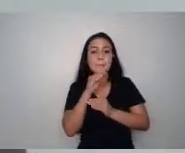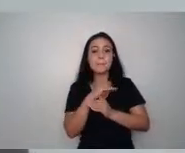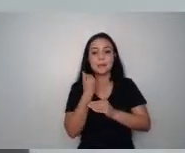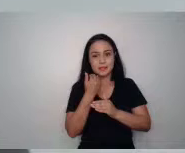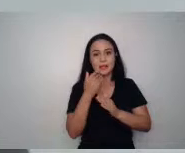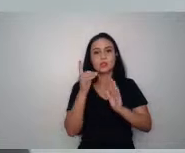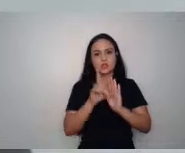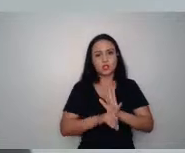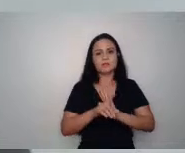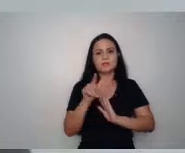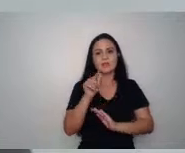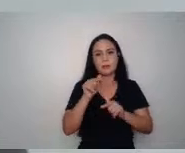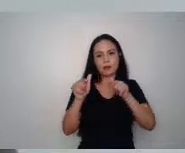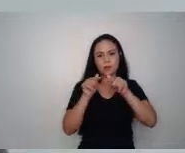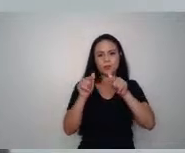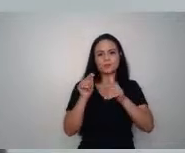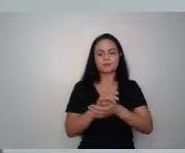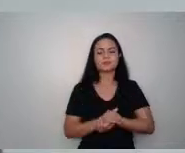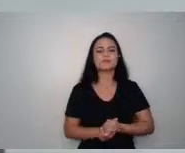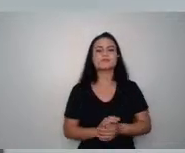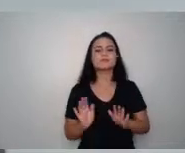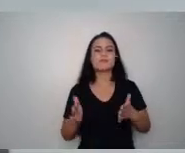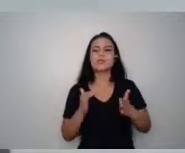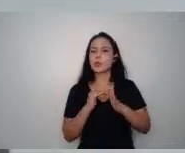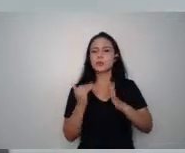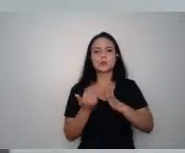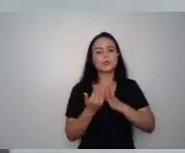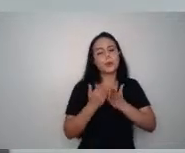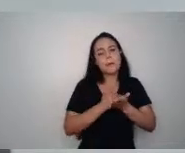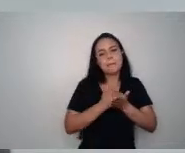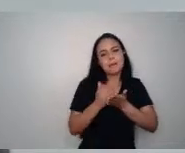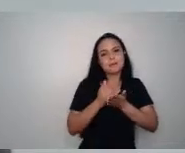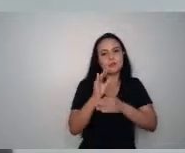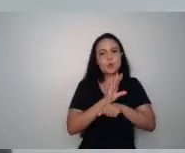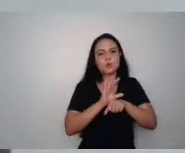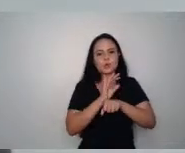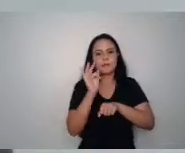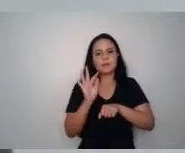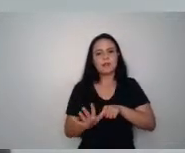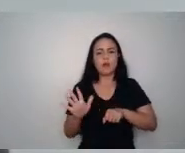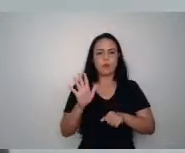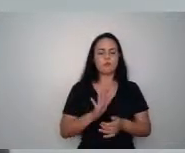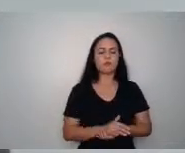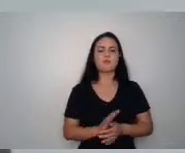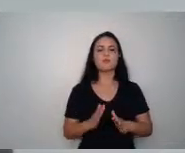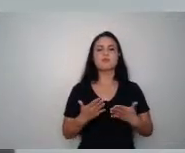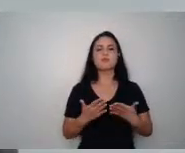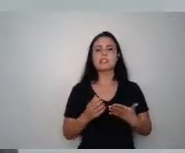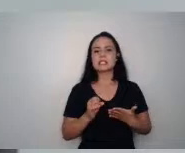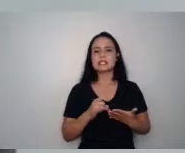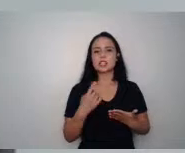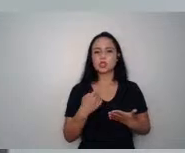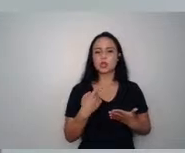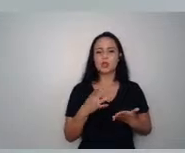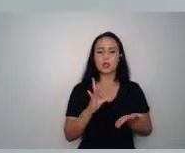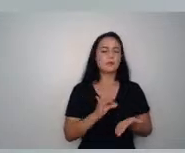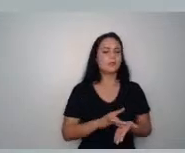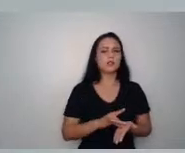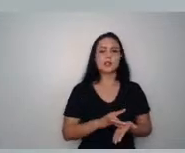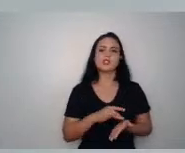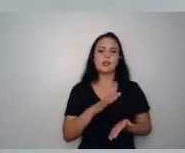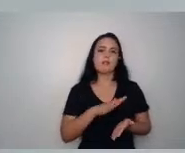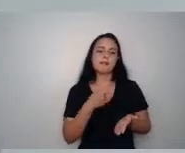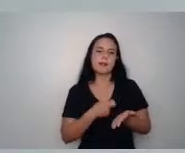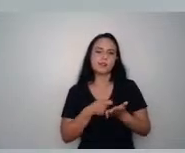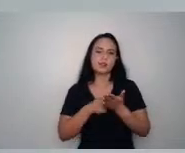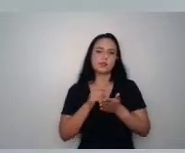is mitigating human rights and workers' rights as well, which are all part of the Constitution. So